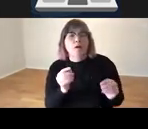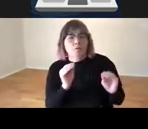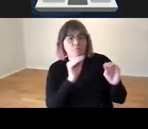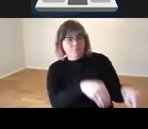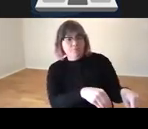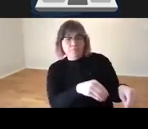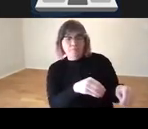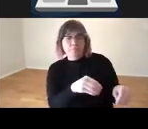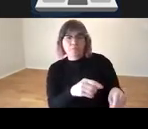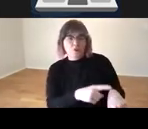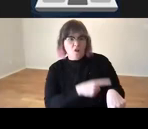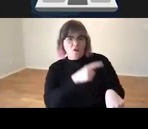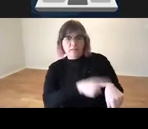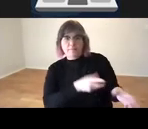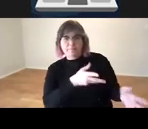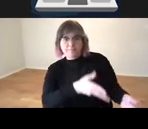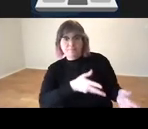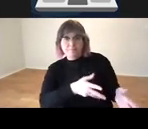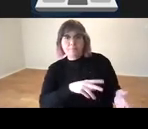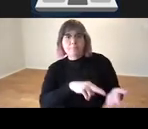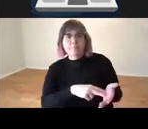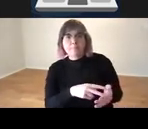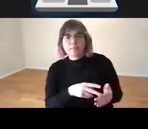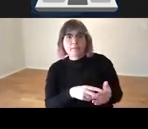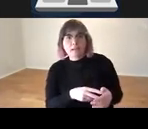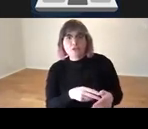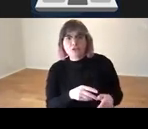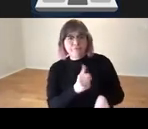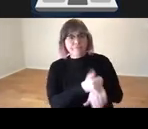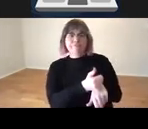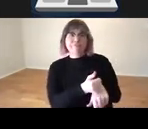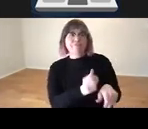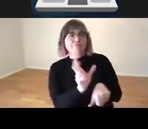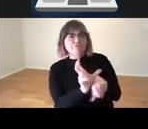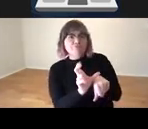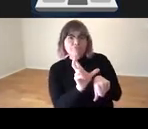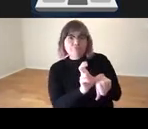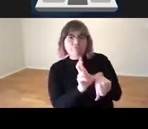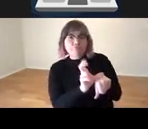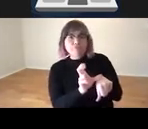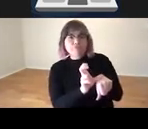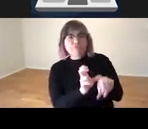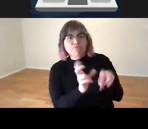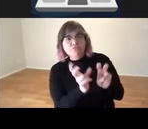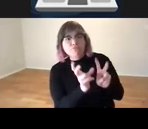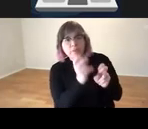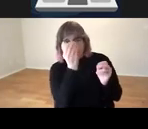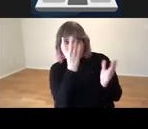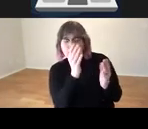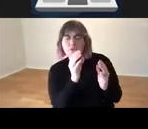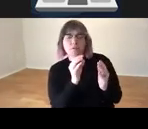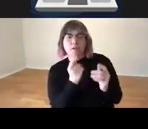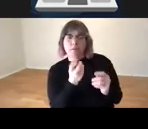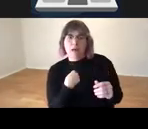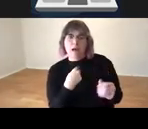for extended periods of time and are able to sit and literally just listen, right? And record information that I can then use to look at the